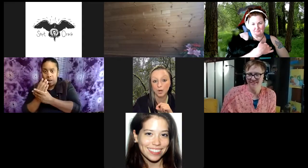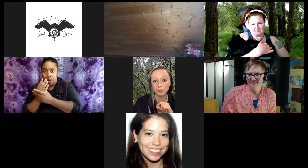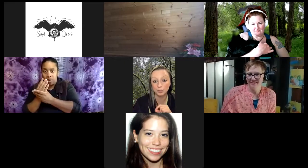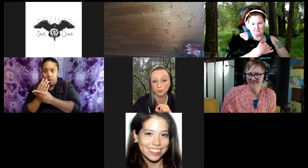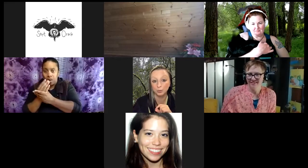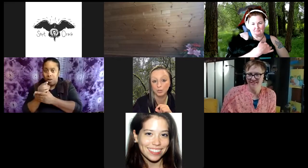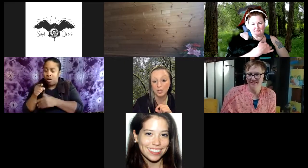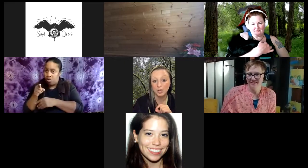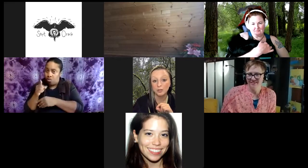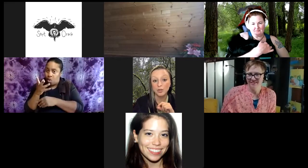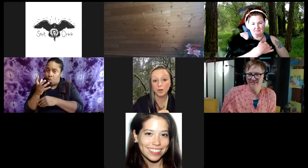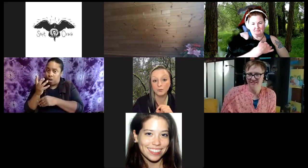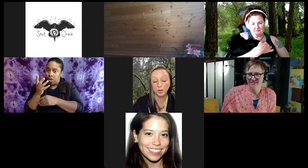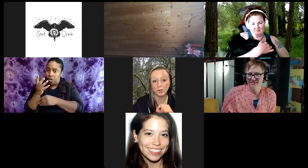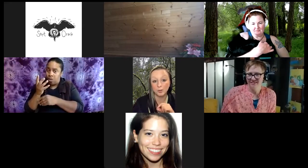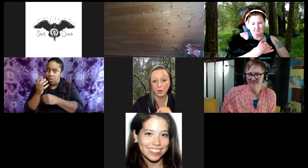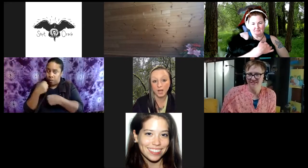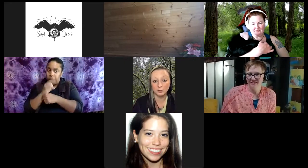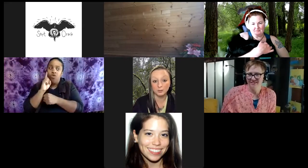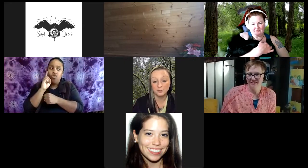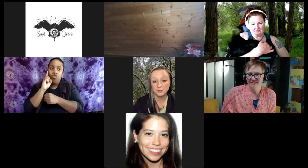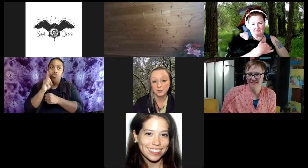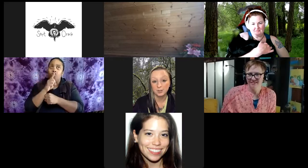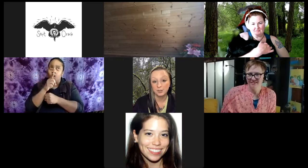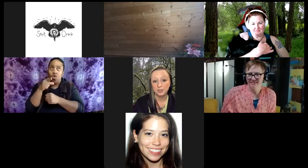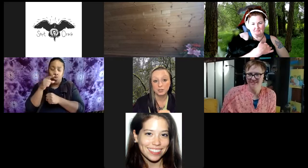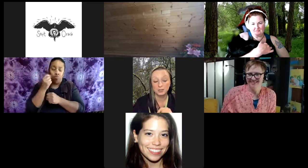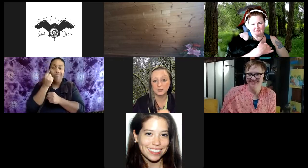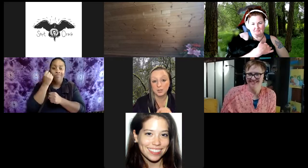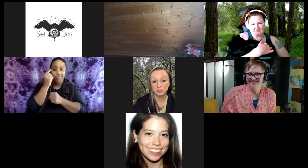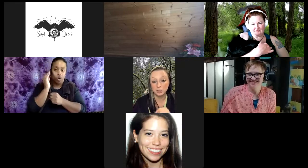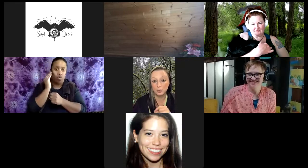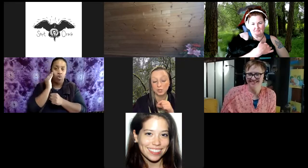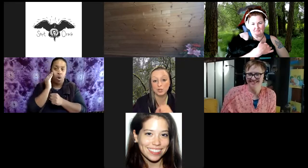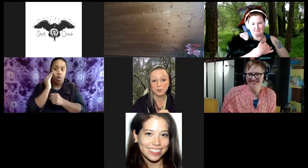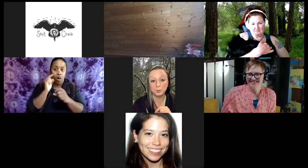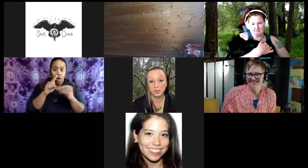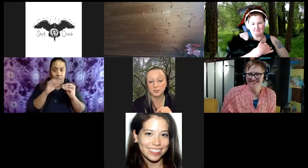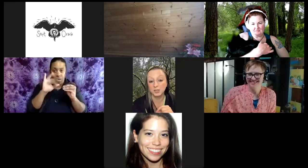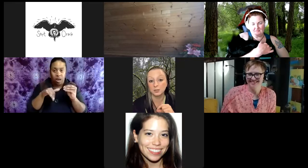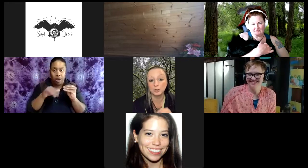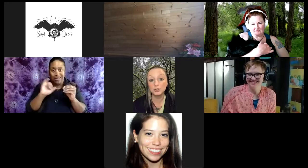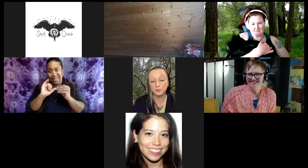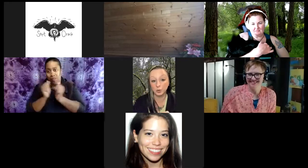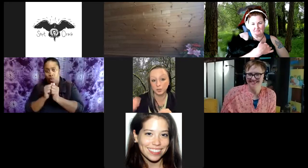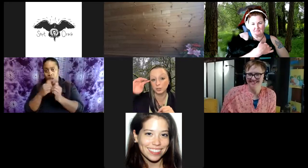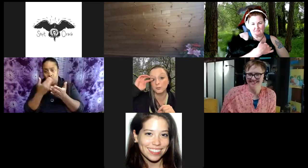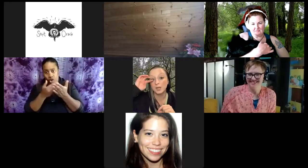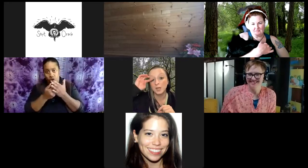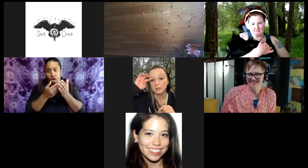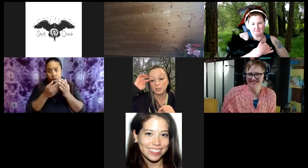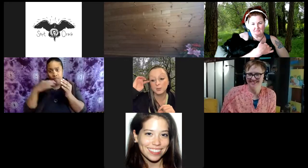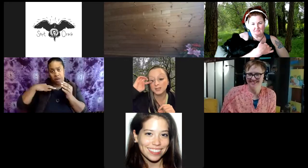you want to know very well, just as much as you want to know the plants that are good for